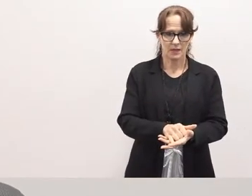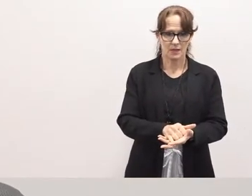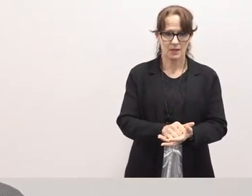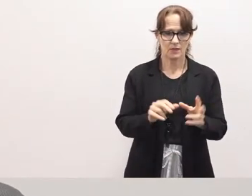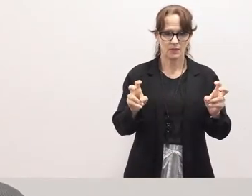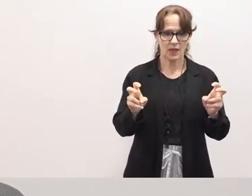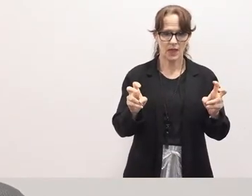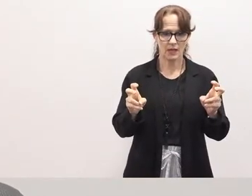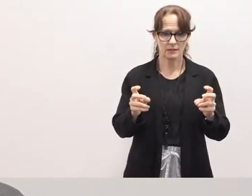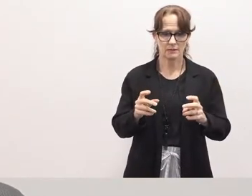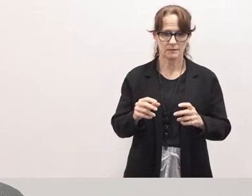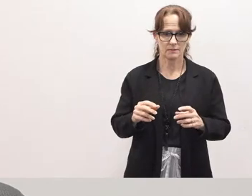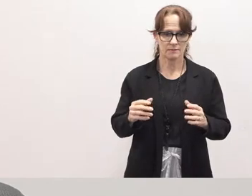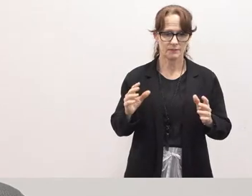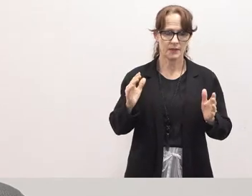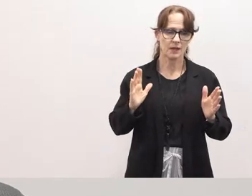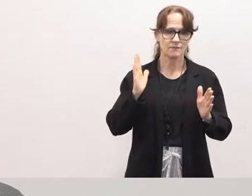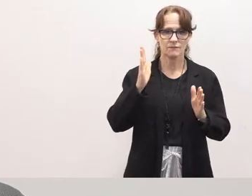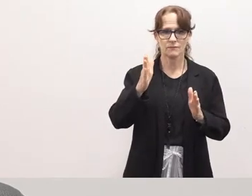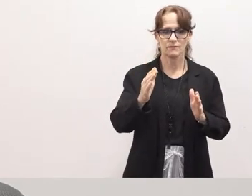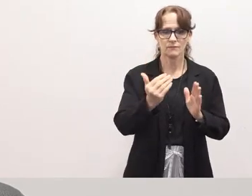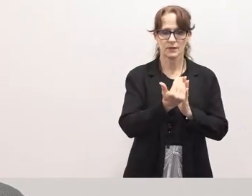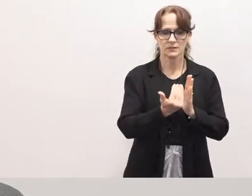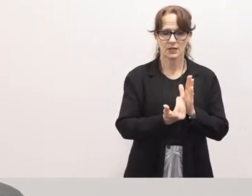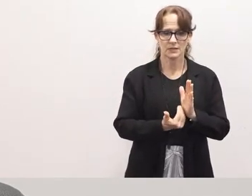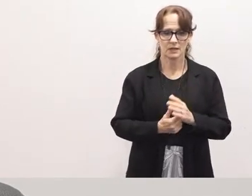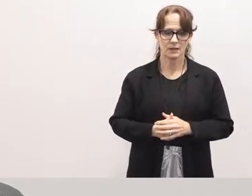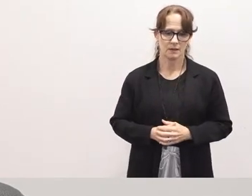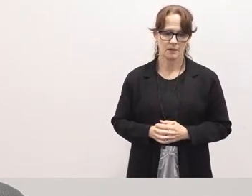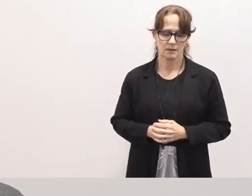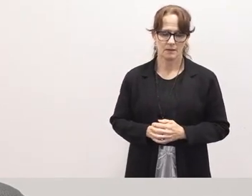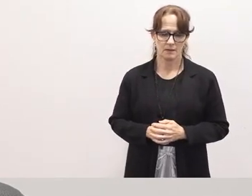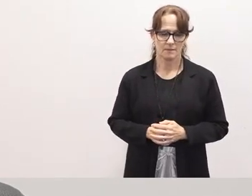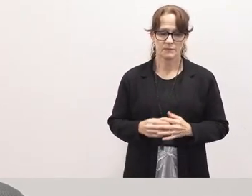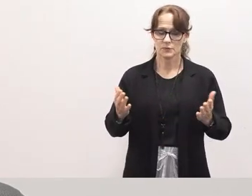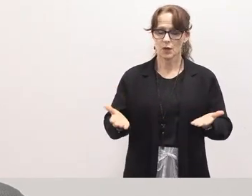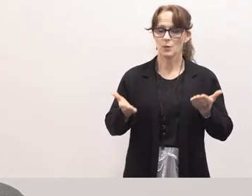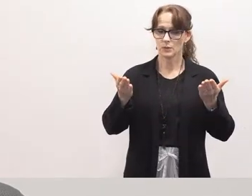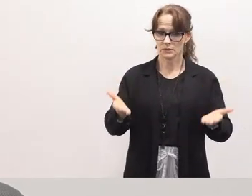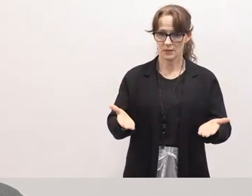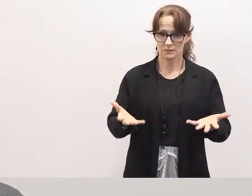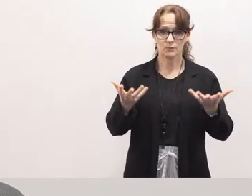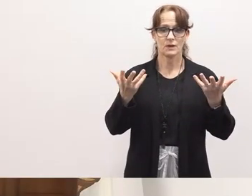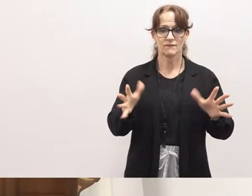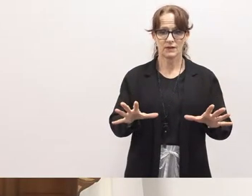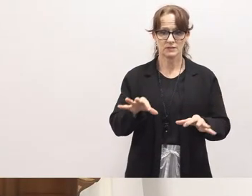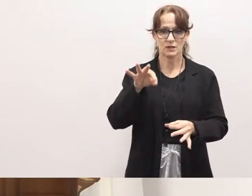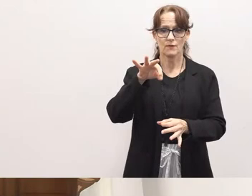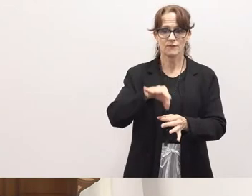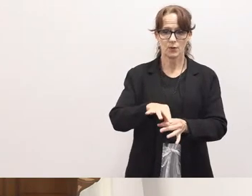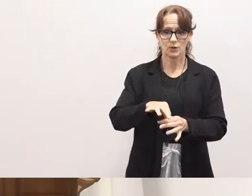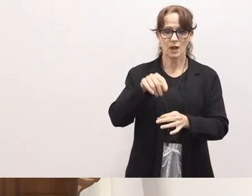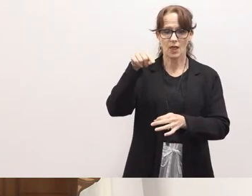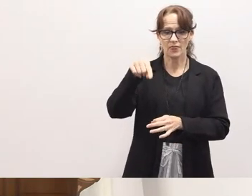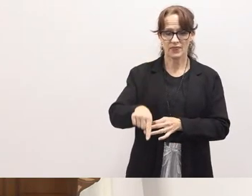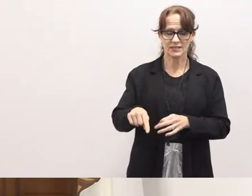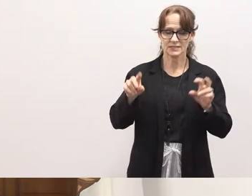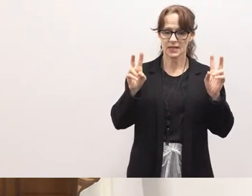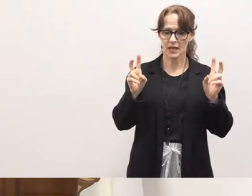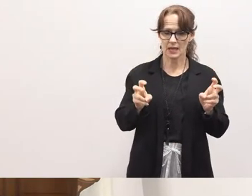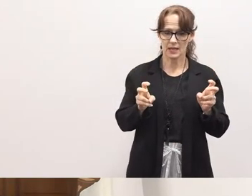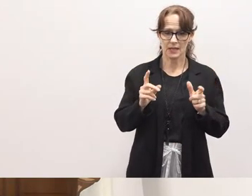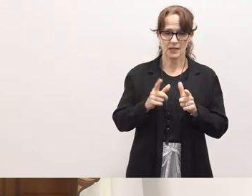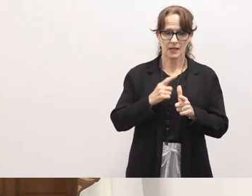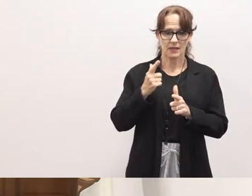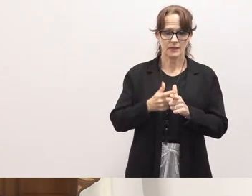item for the upcoming agenda. So I would suggest that we finish voting on this item, and then